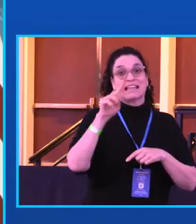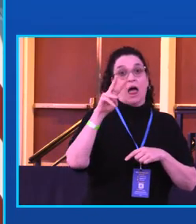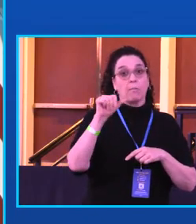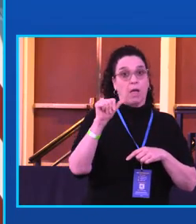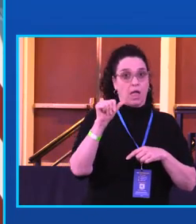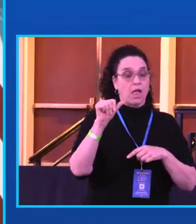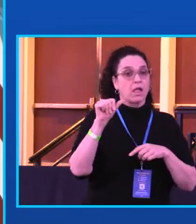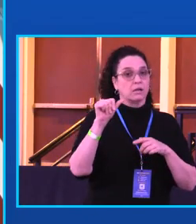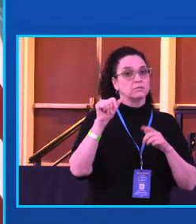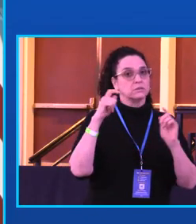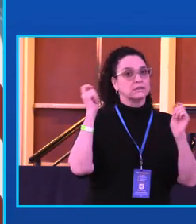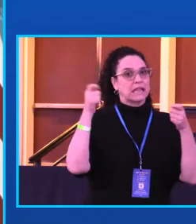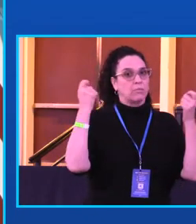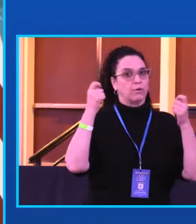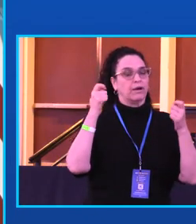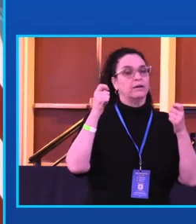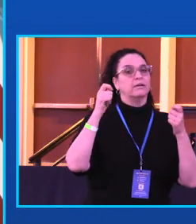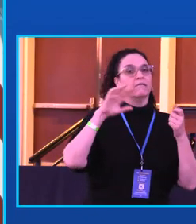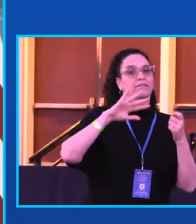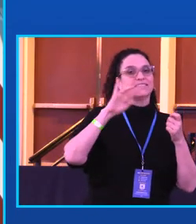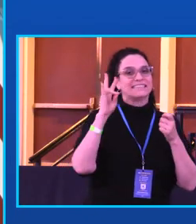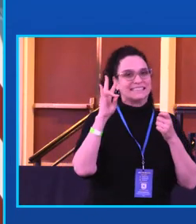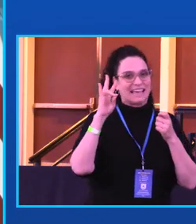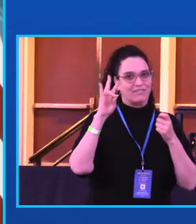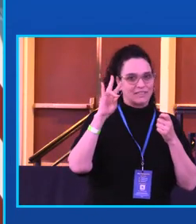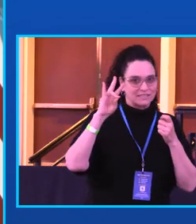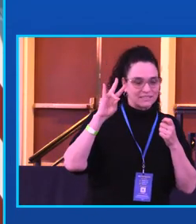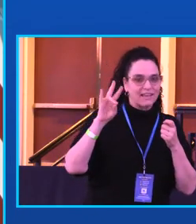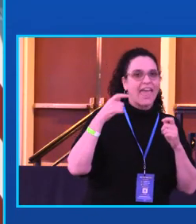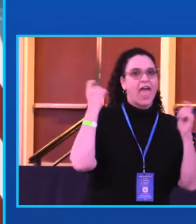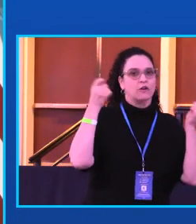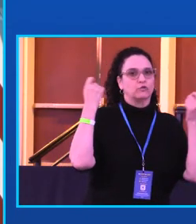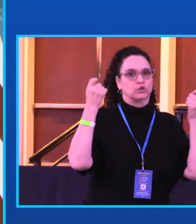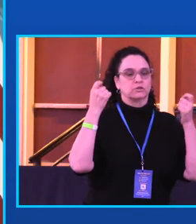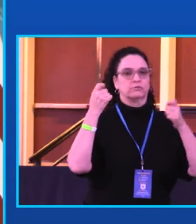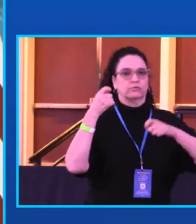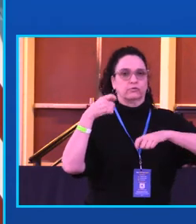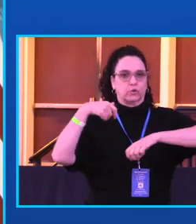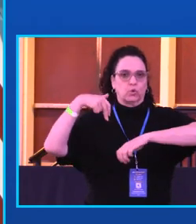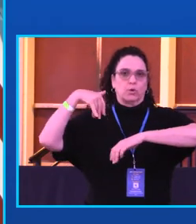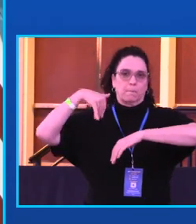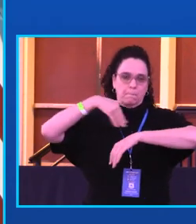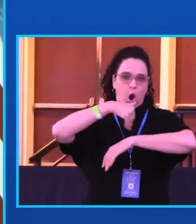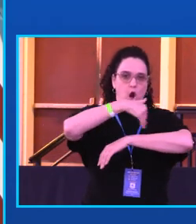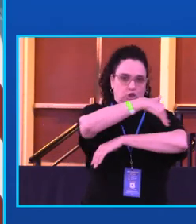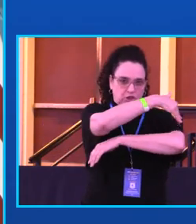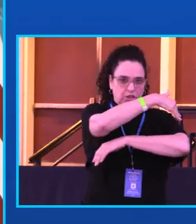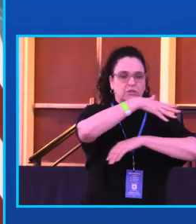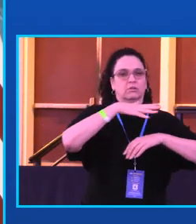anniversary of the march across the Edmund Pettus Bridge.